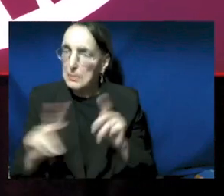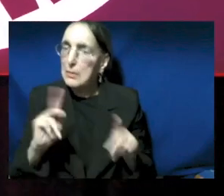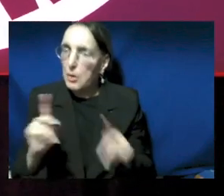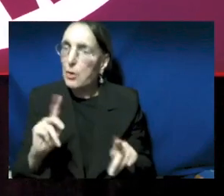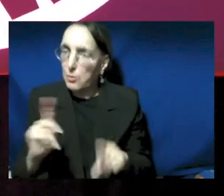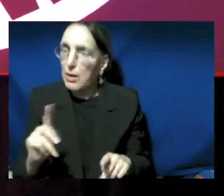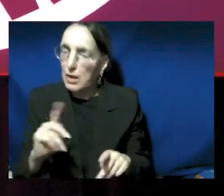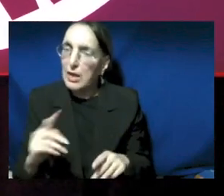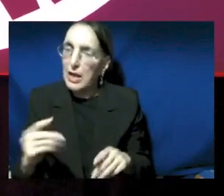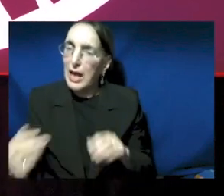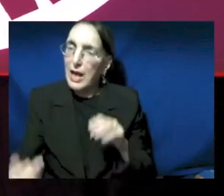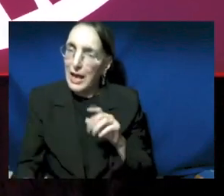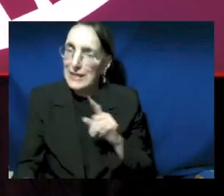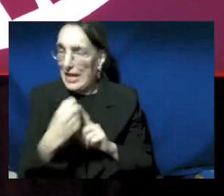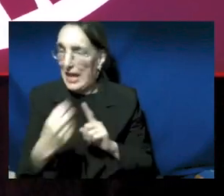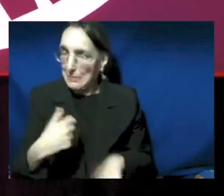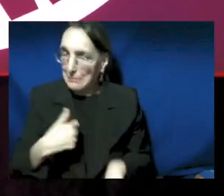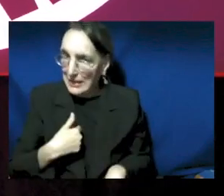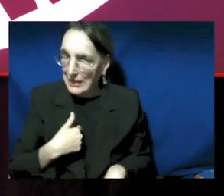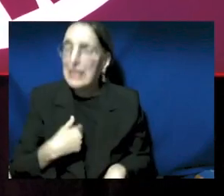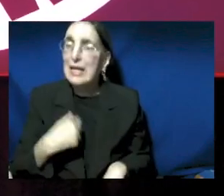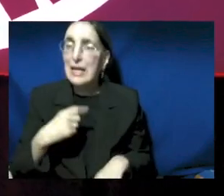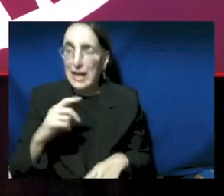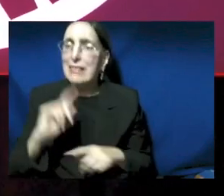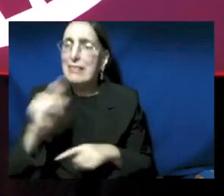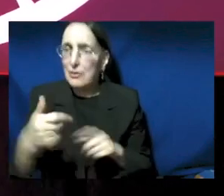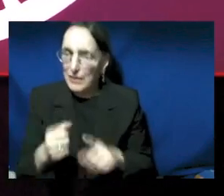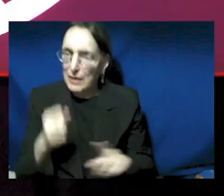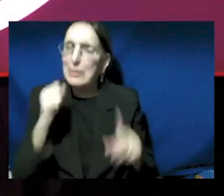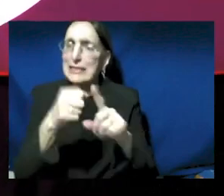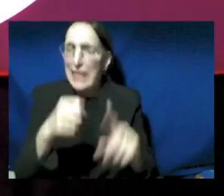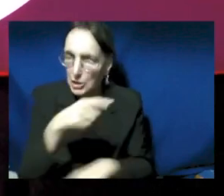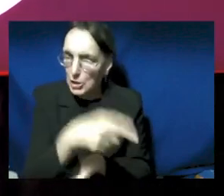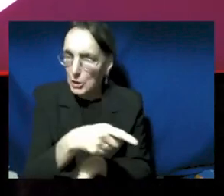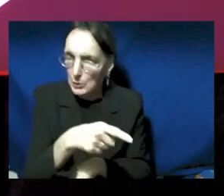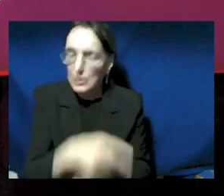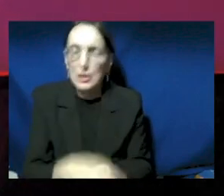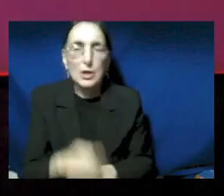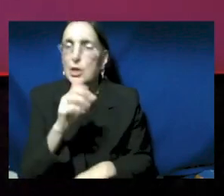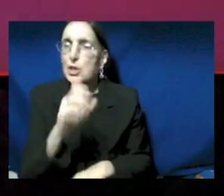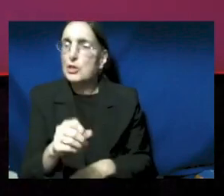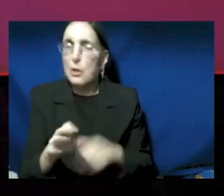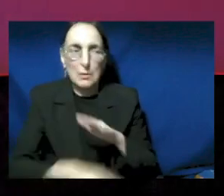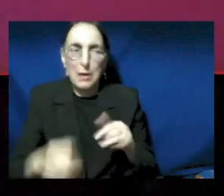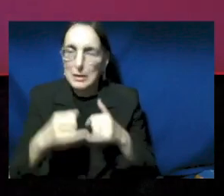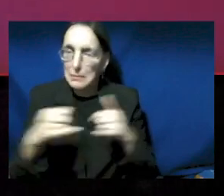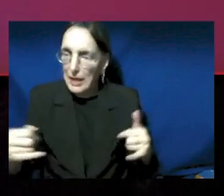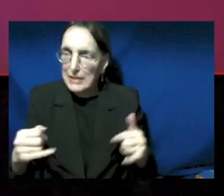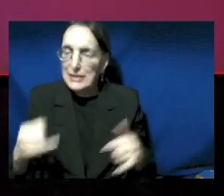whoever that is, the bottom line is, when we see something that is wrong,